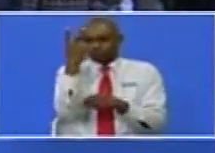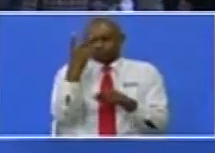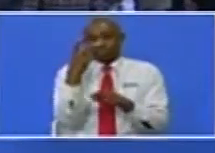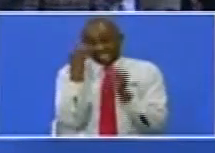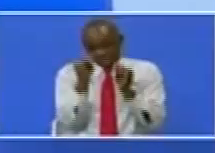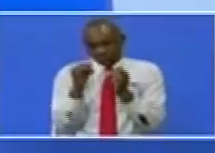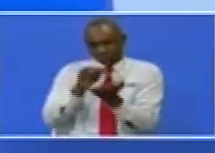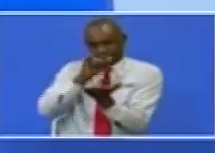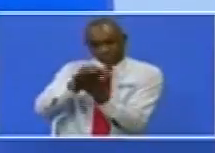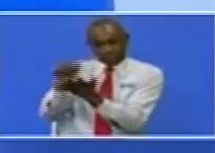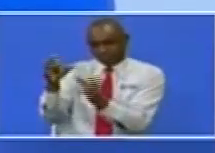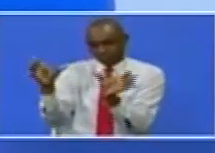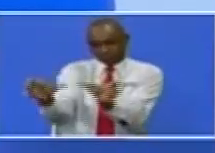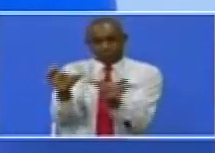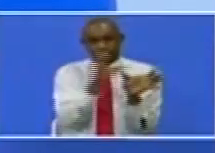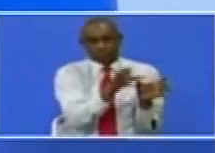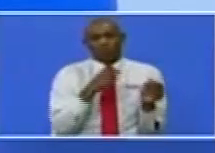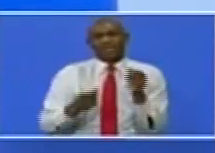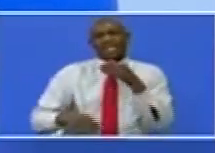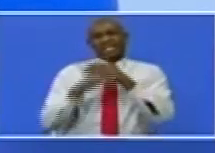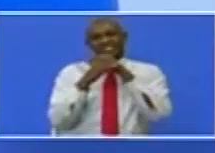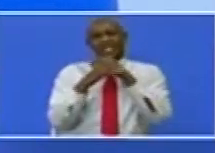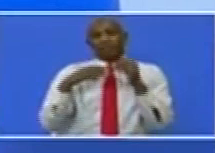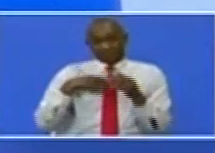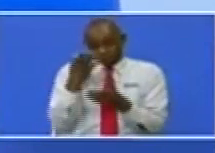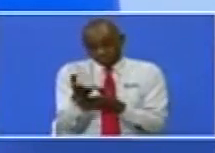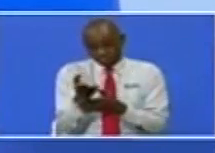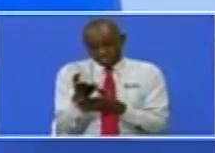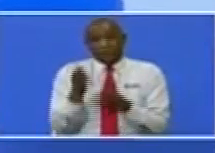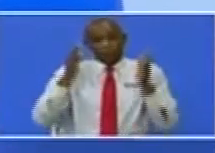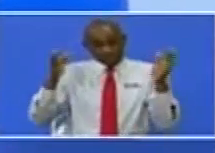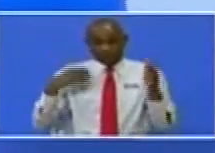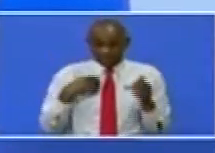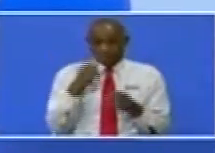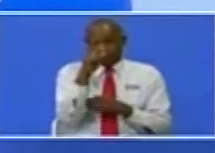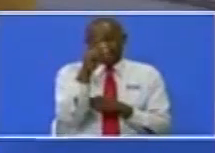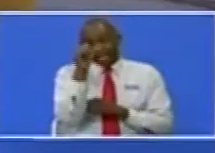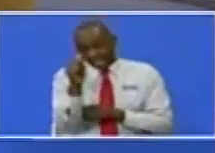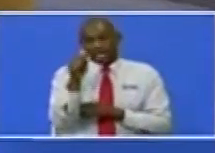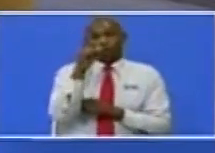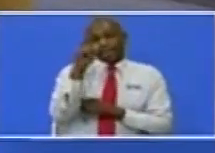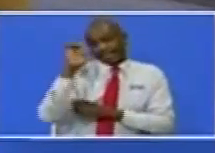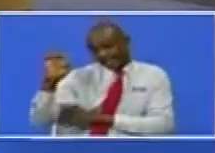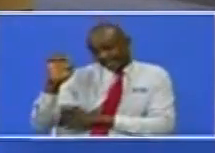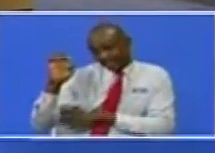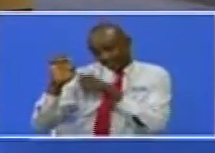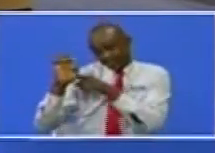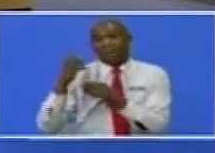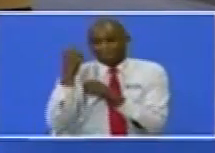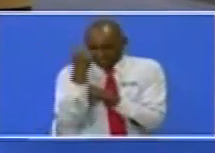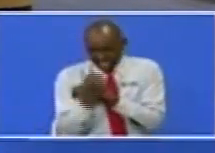terminals, which will increase terminals, which is largely 1A and 1E, by